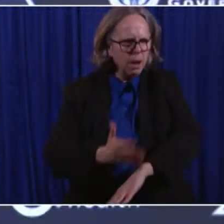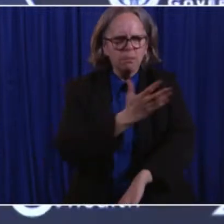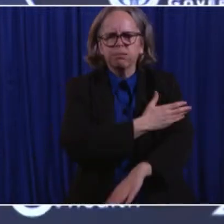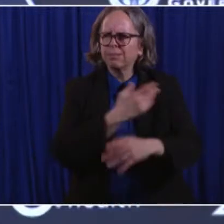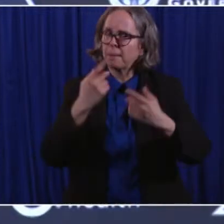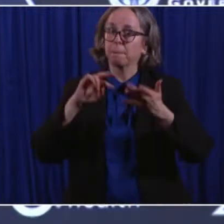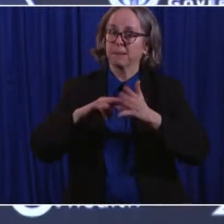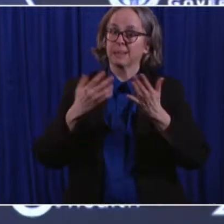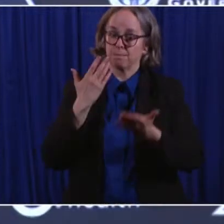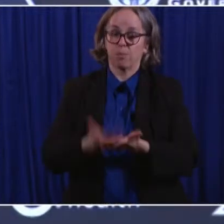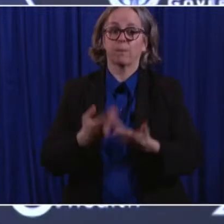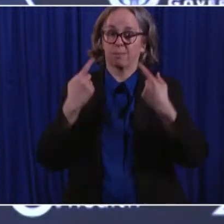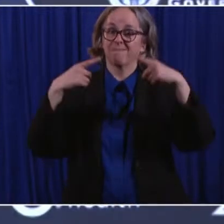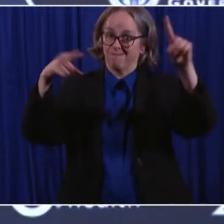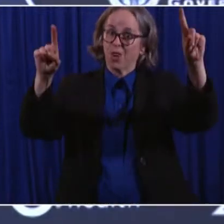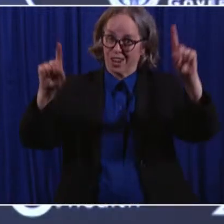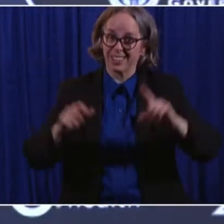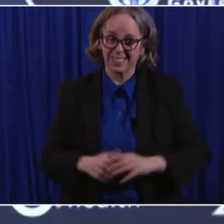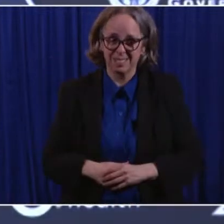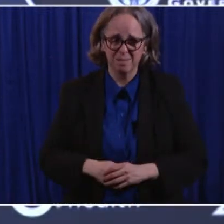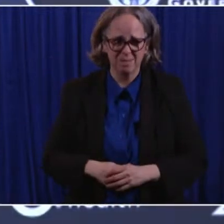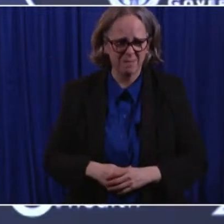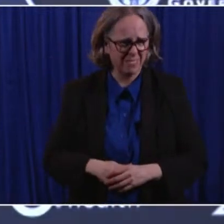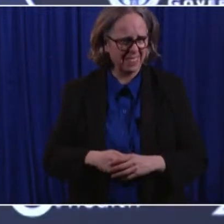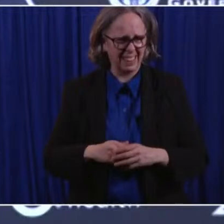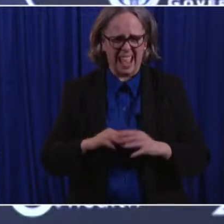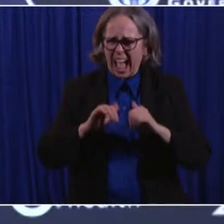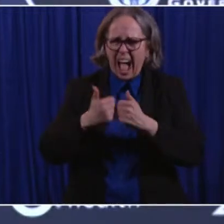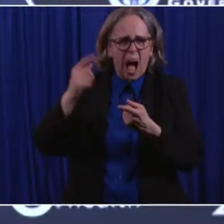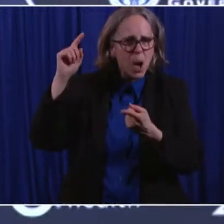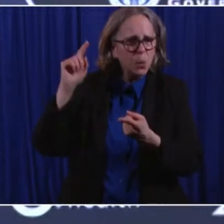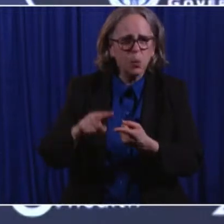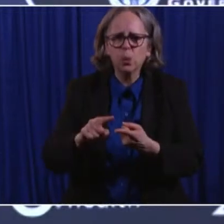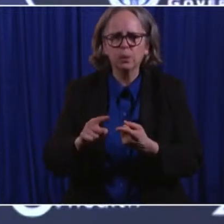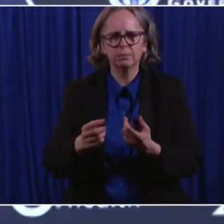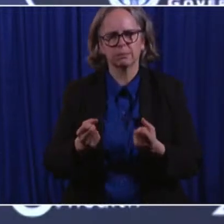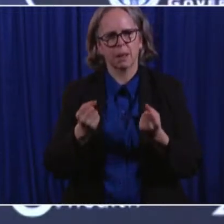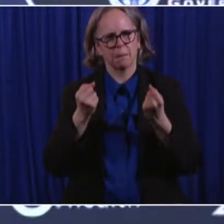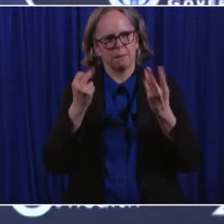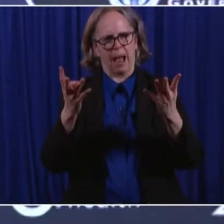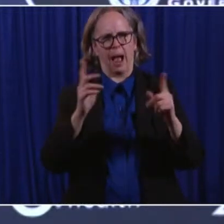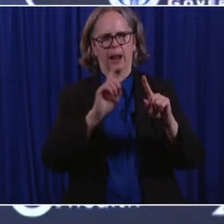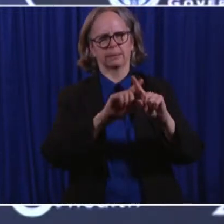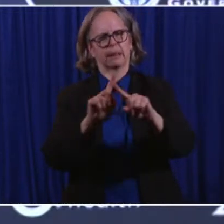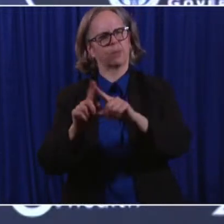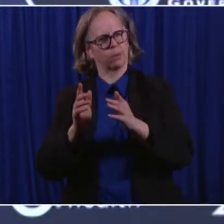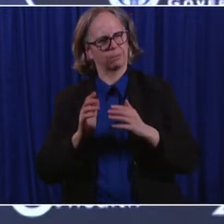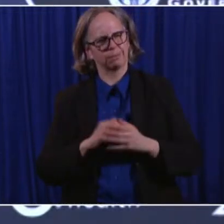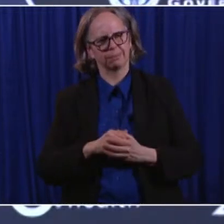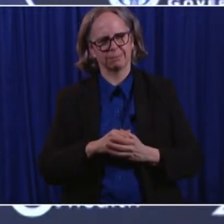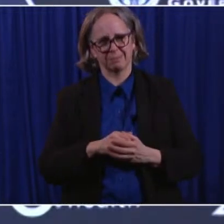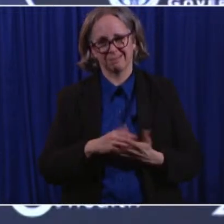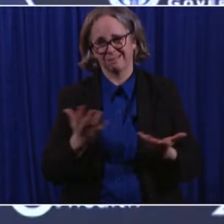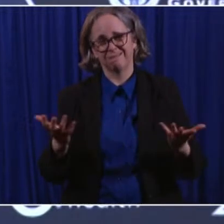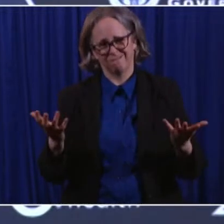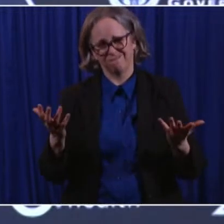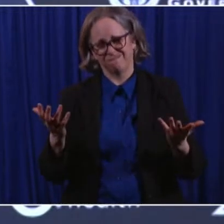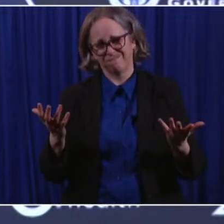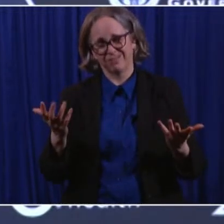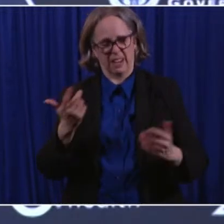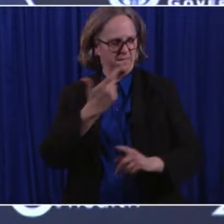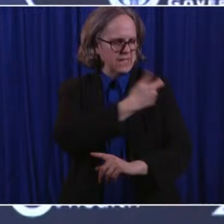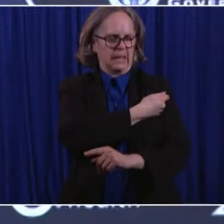lot of different things, but certainly the thing that's driving it the hardest down is the vaccinations. And